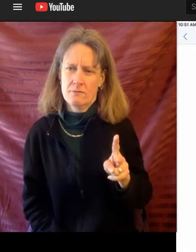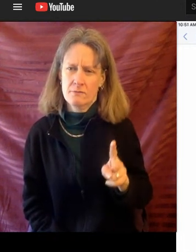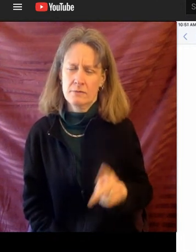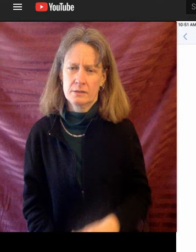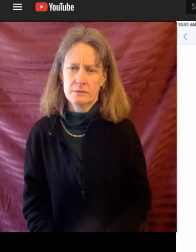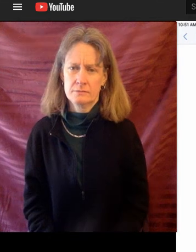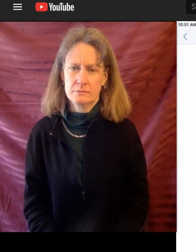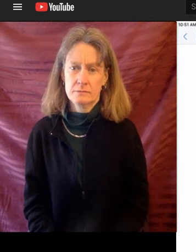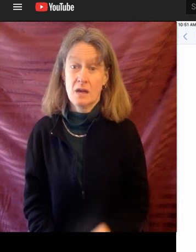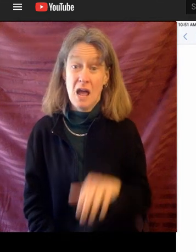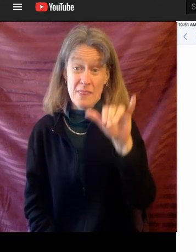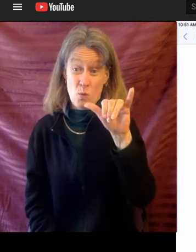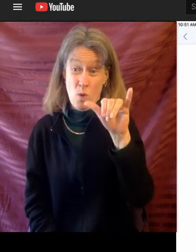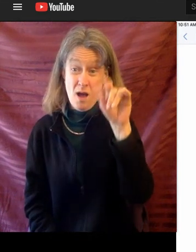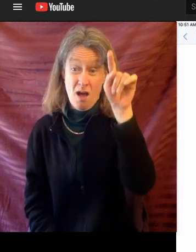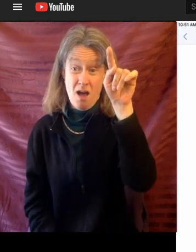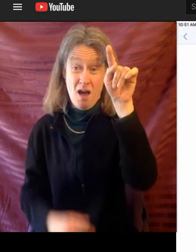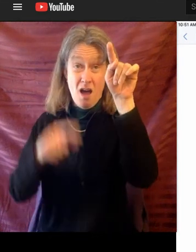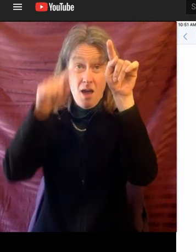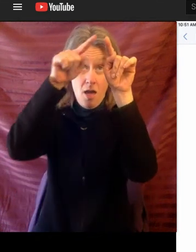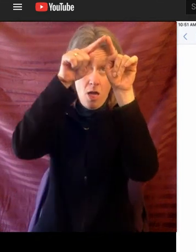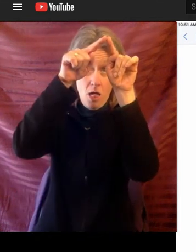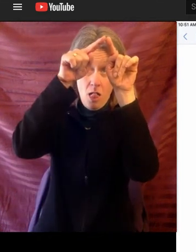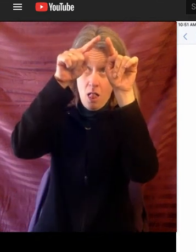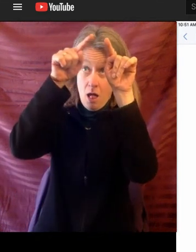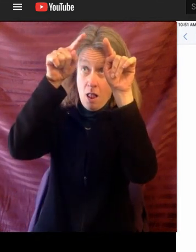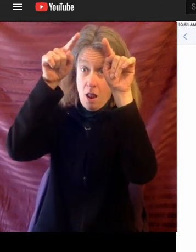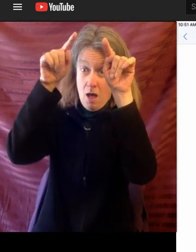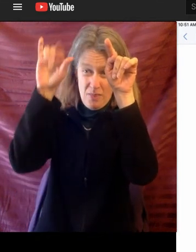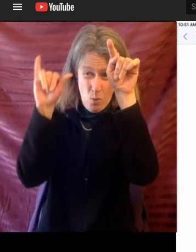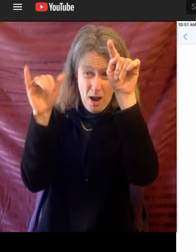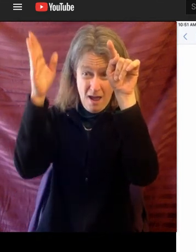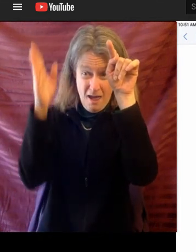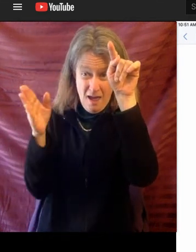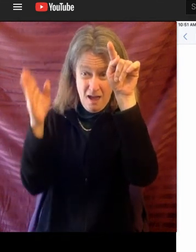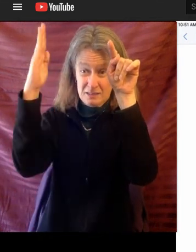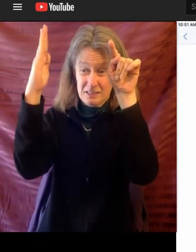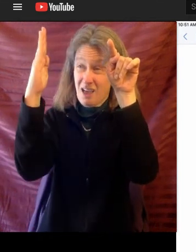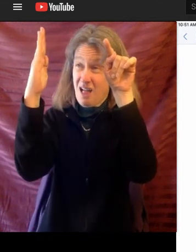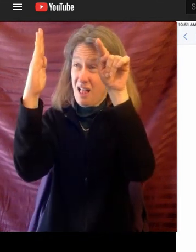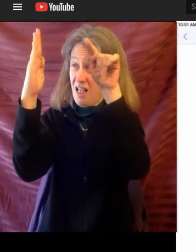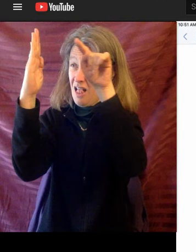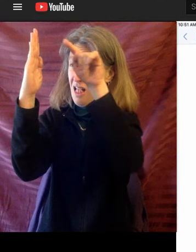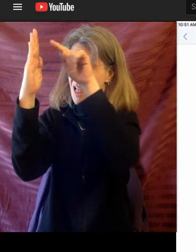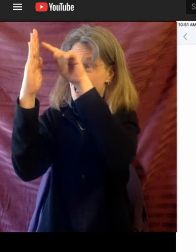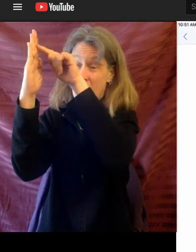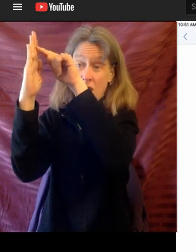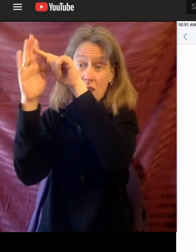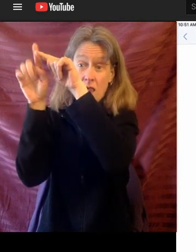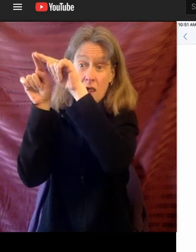And my y value, if I follow this to my y-axis,